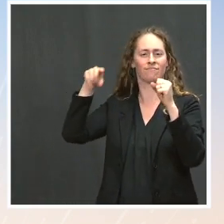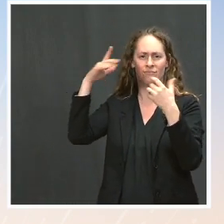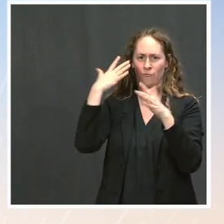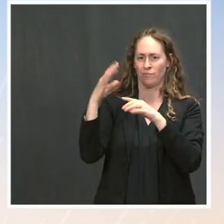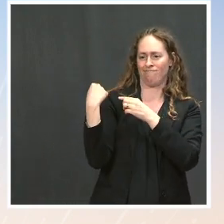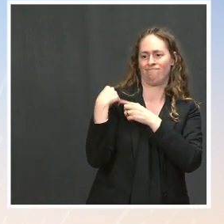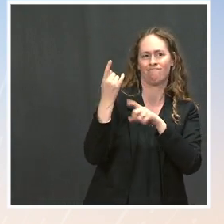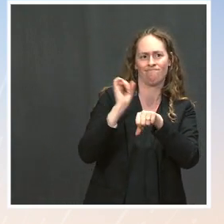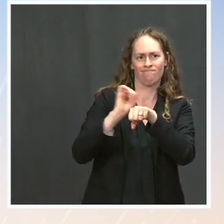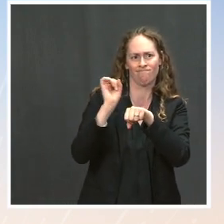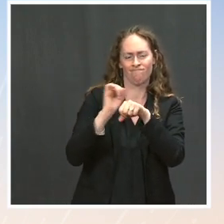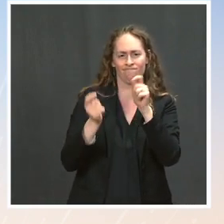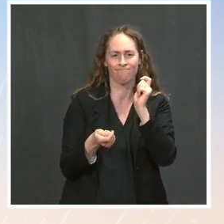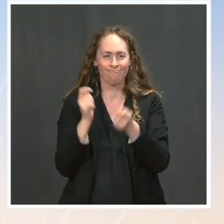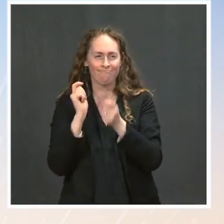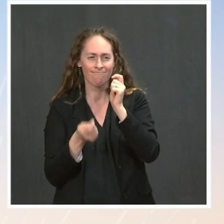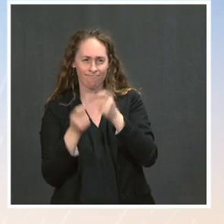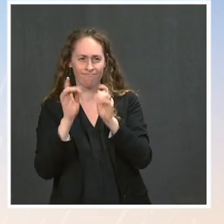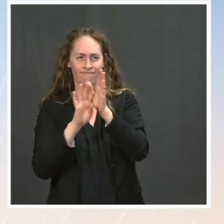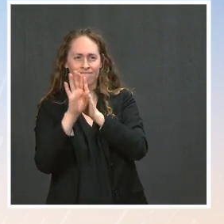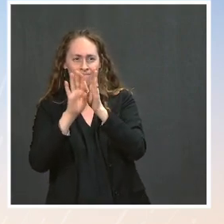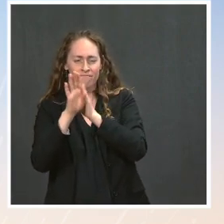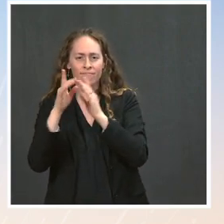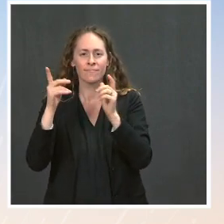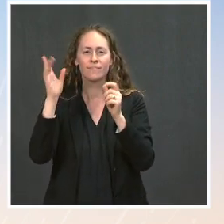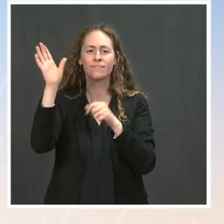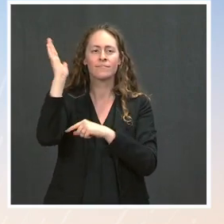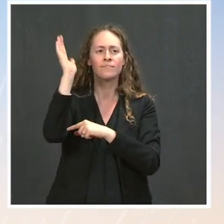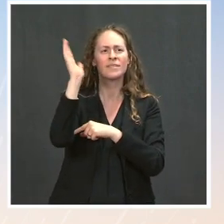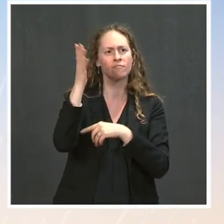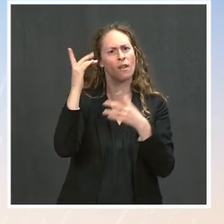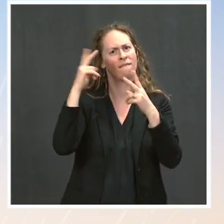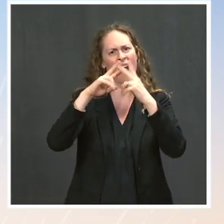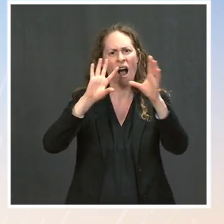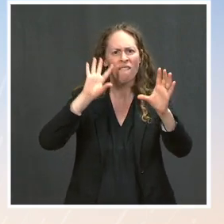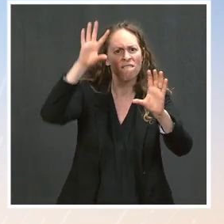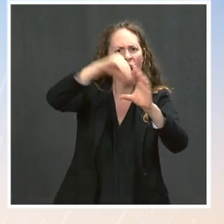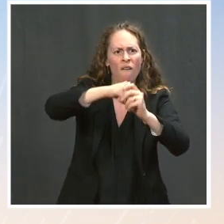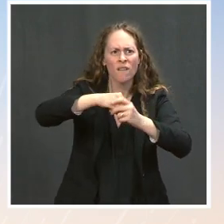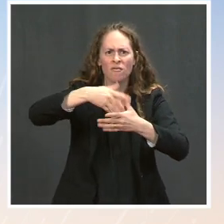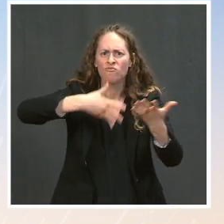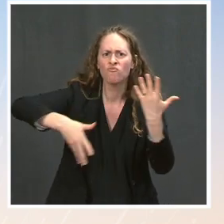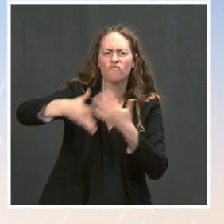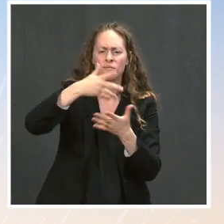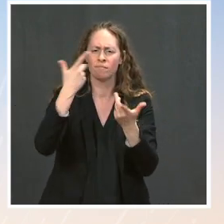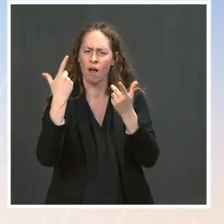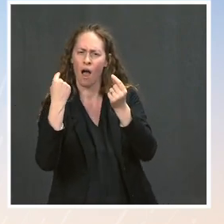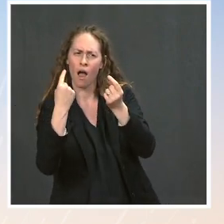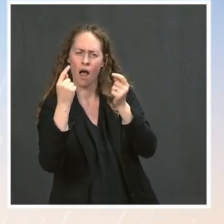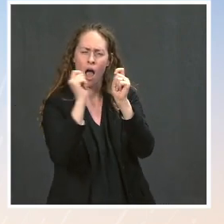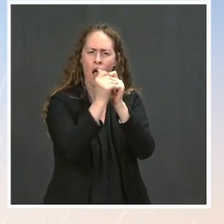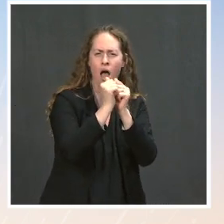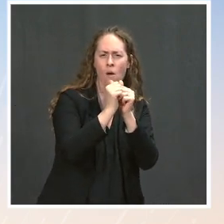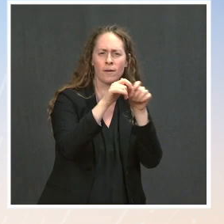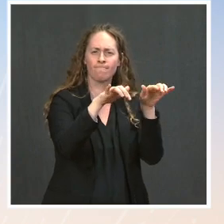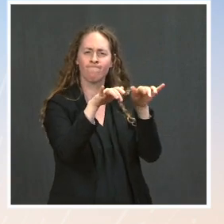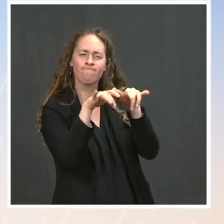the next two, on his speech. He's deeply involved in the development of his speech. He's thinking a great deal